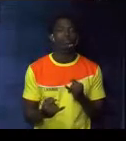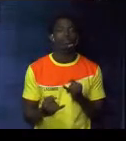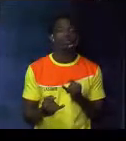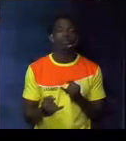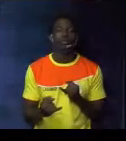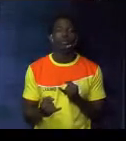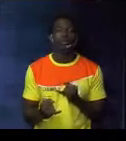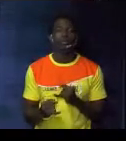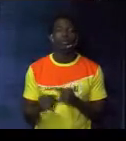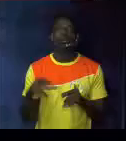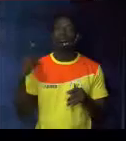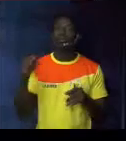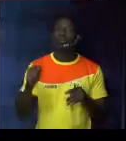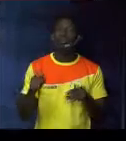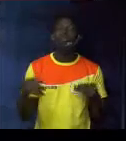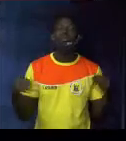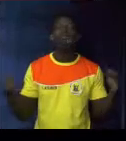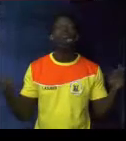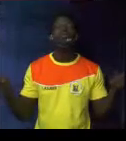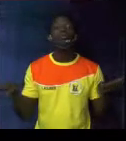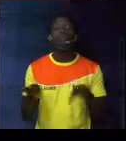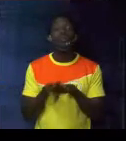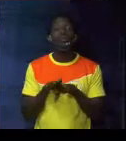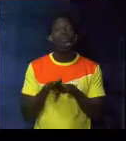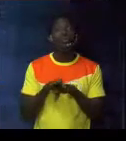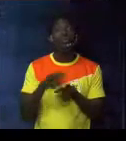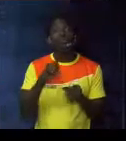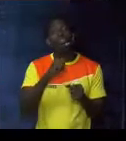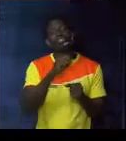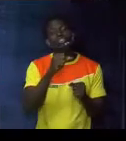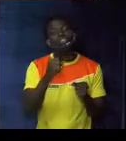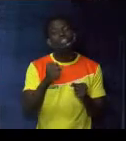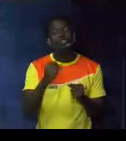Now, finally this one. The closed shape